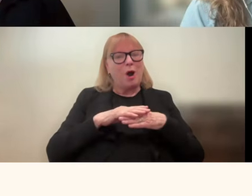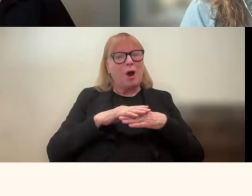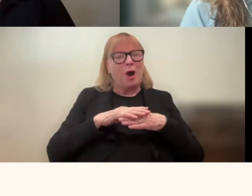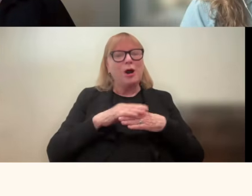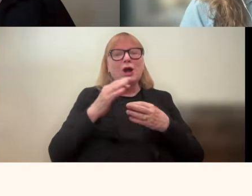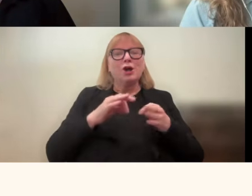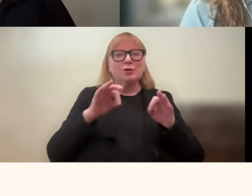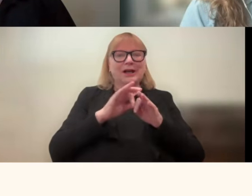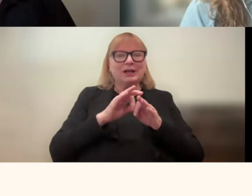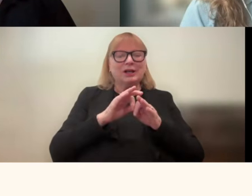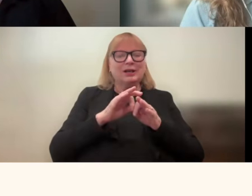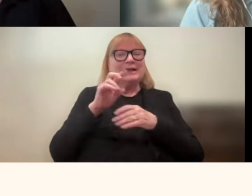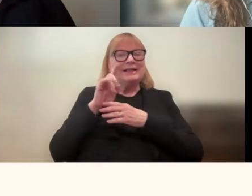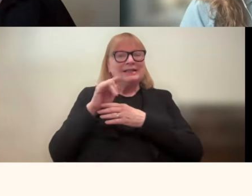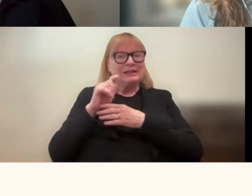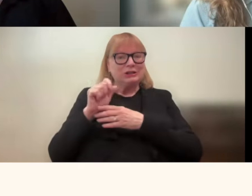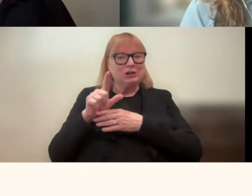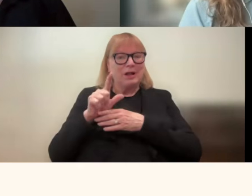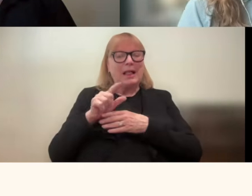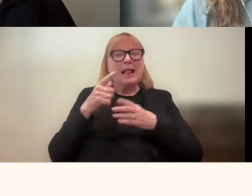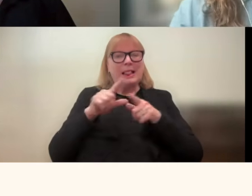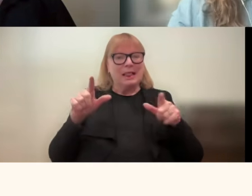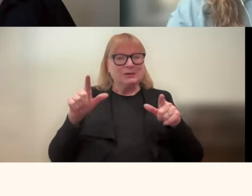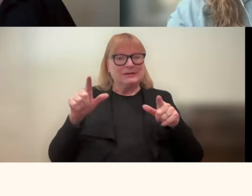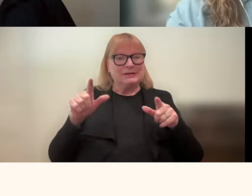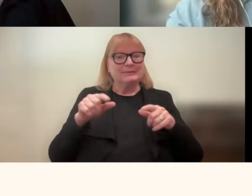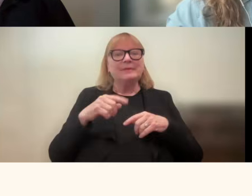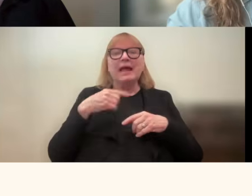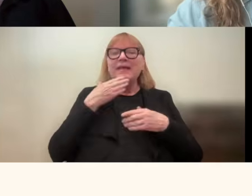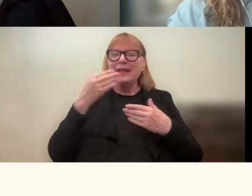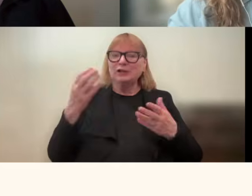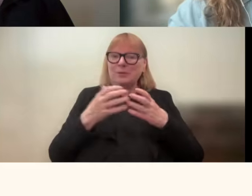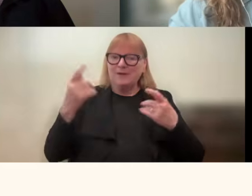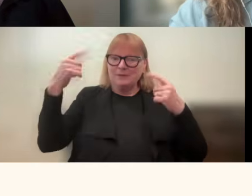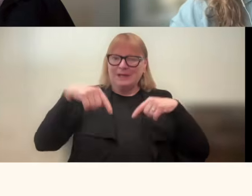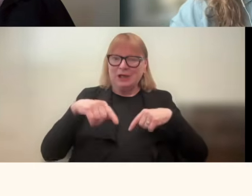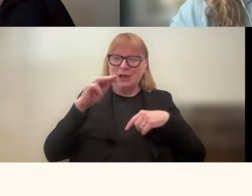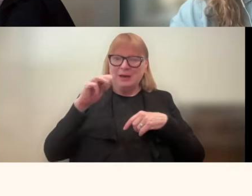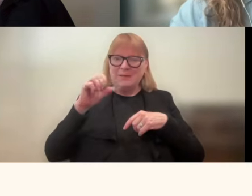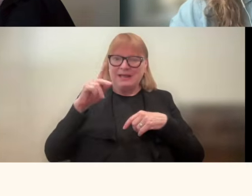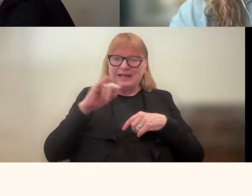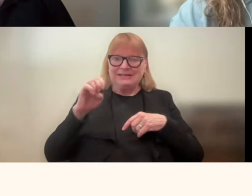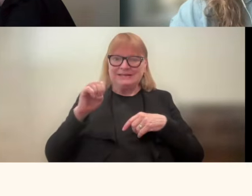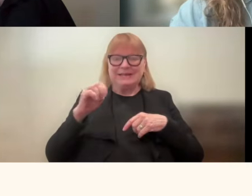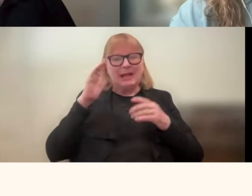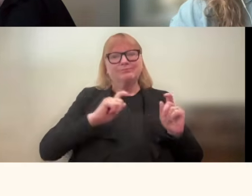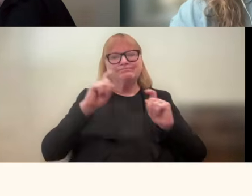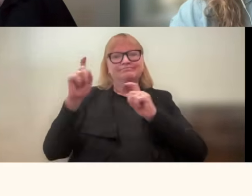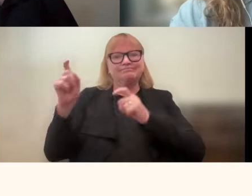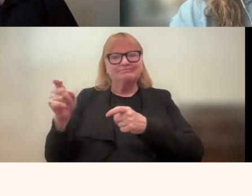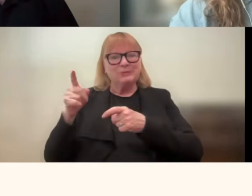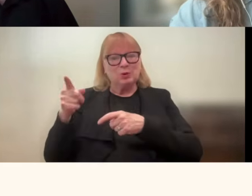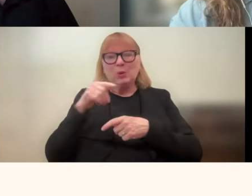digital literacies. So thank you so much for being here, Mackenzie, and I'm going to pass things off to you, who